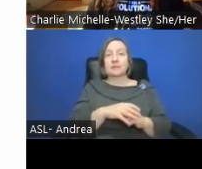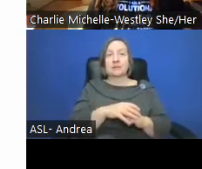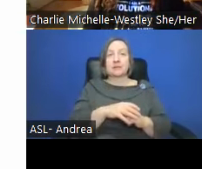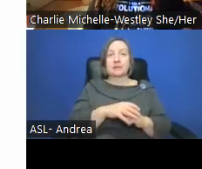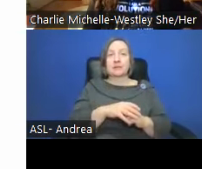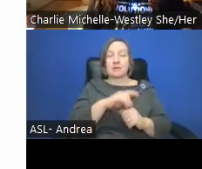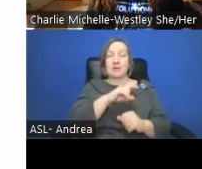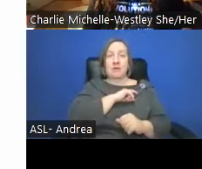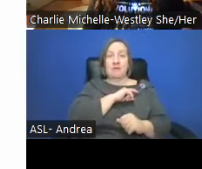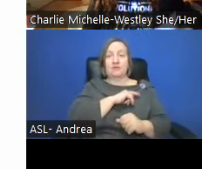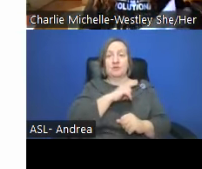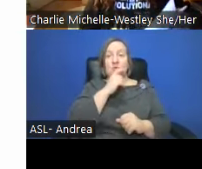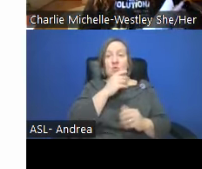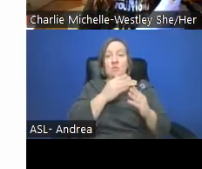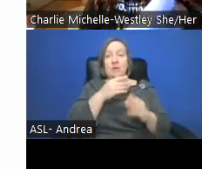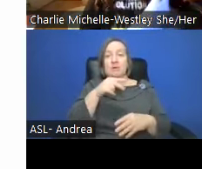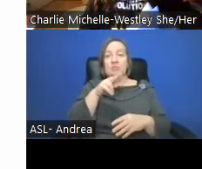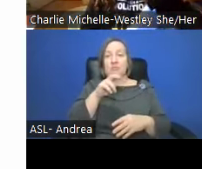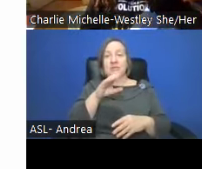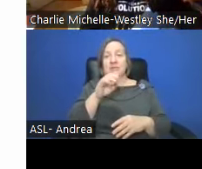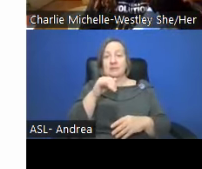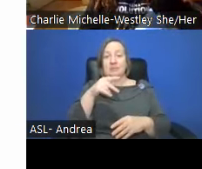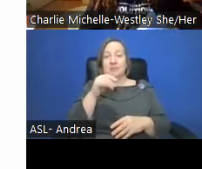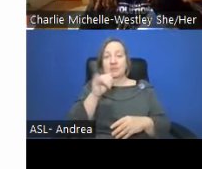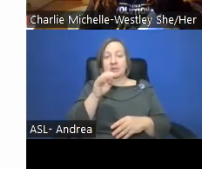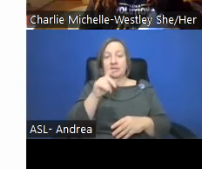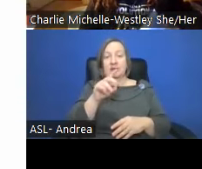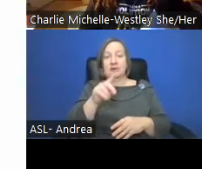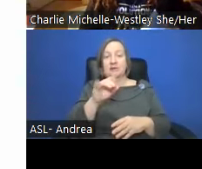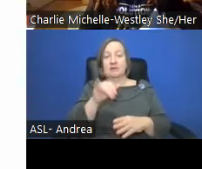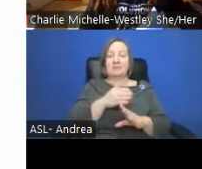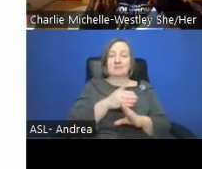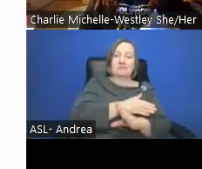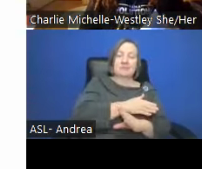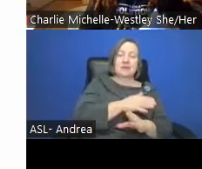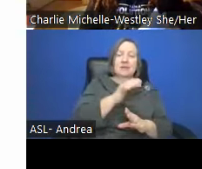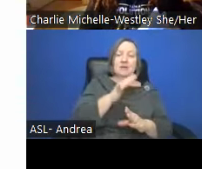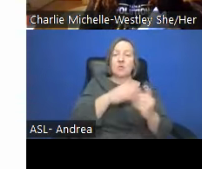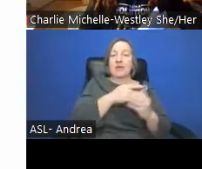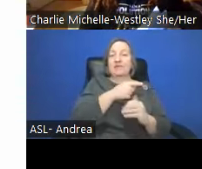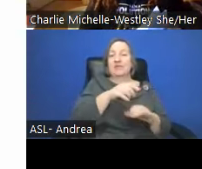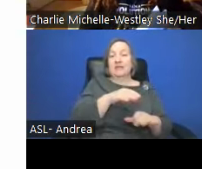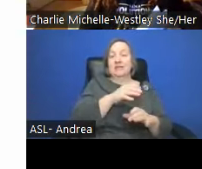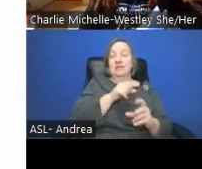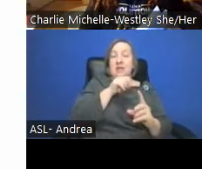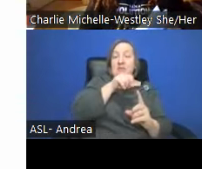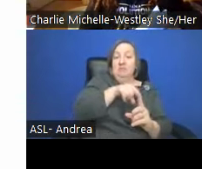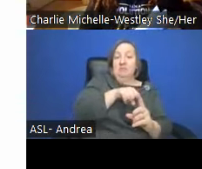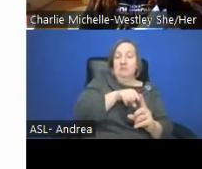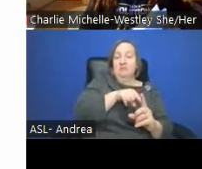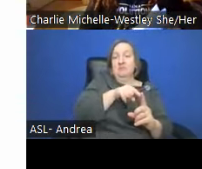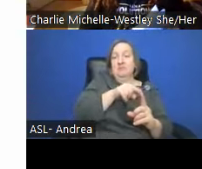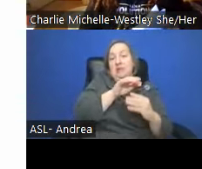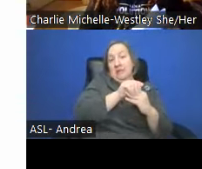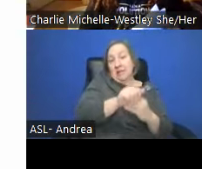the officer who may have precipitated the use of deadly force, not participated in it. So that means that if whatever they did